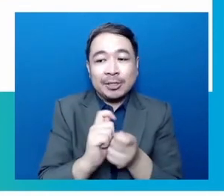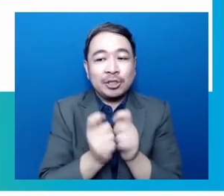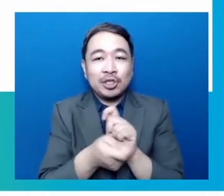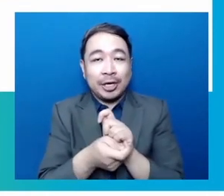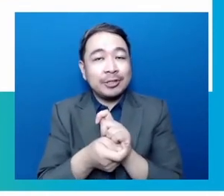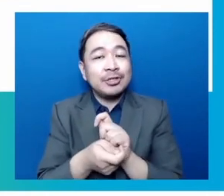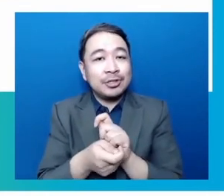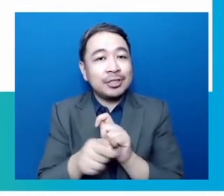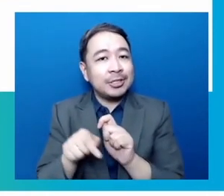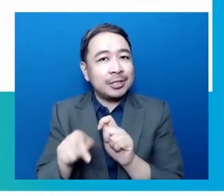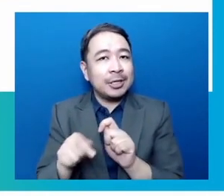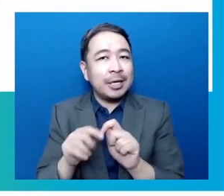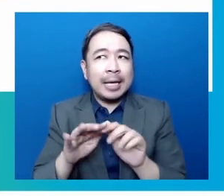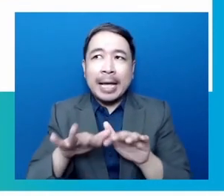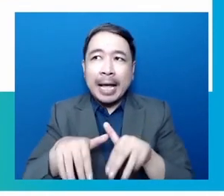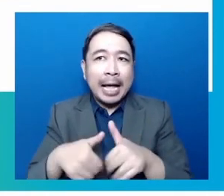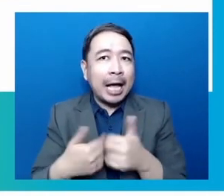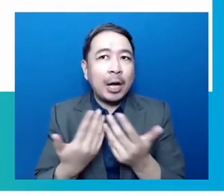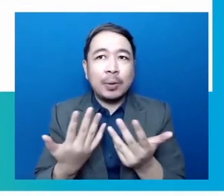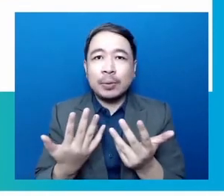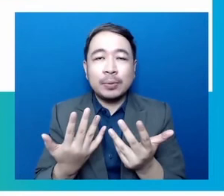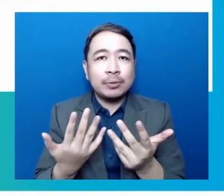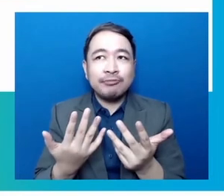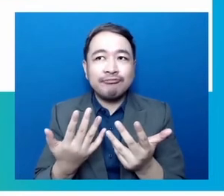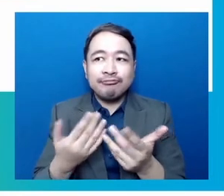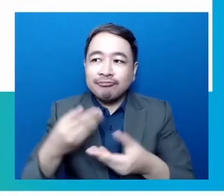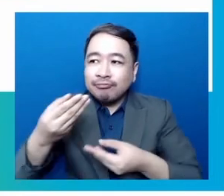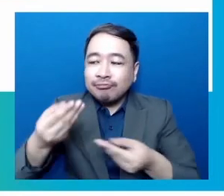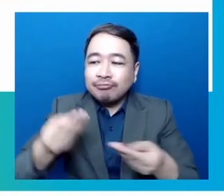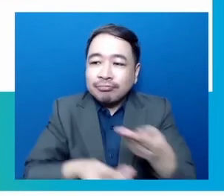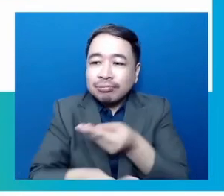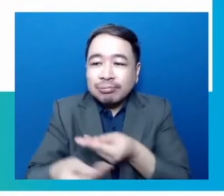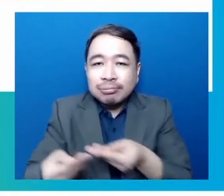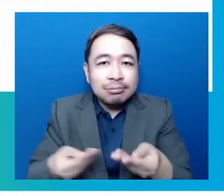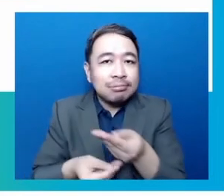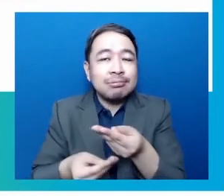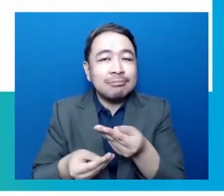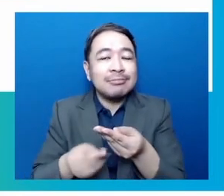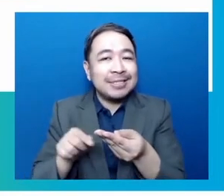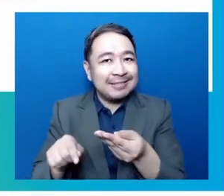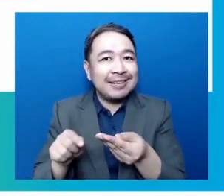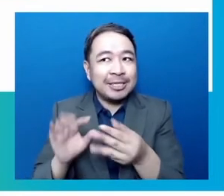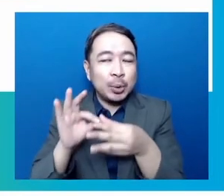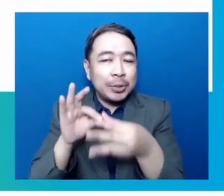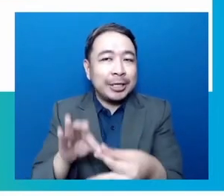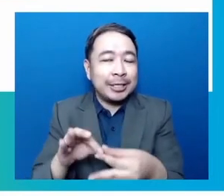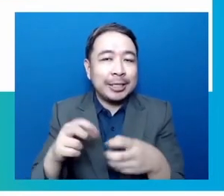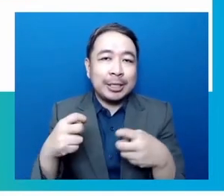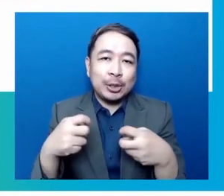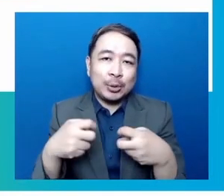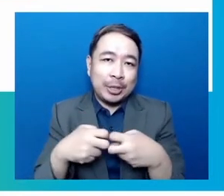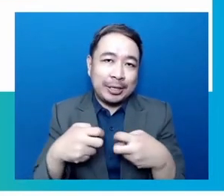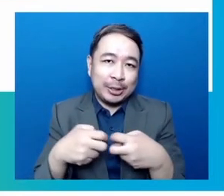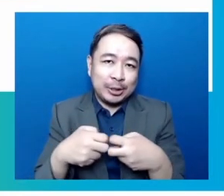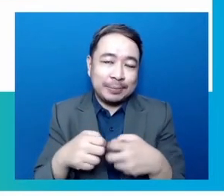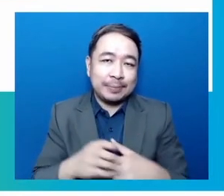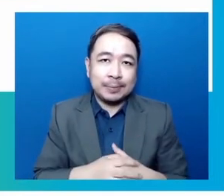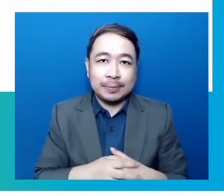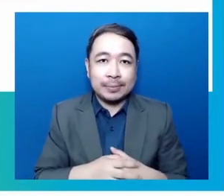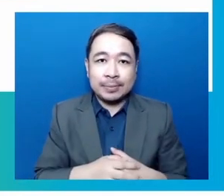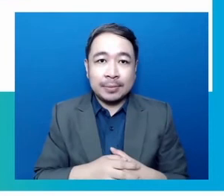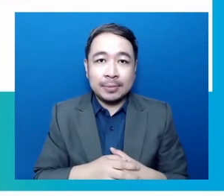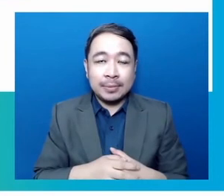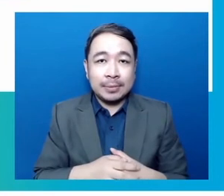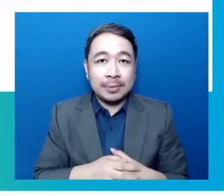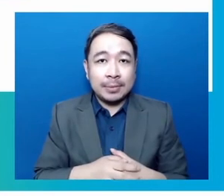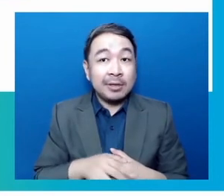how to do business in Indonesia related to energy. Because it is not, if we want to shift from